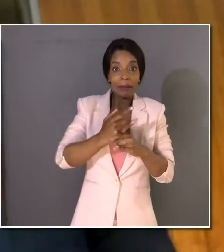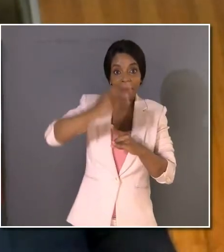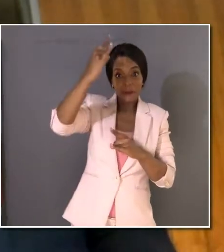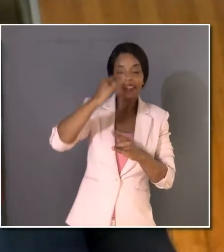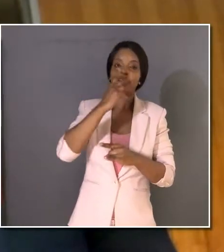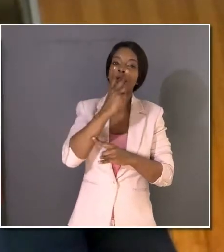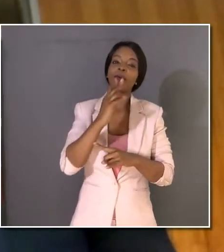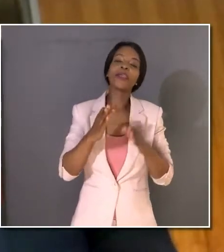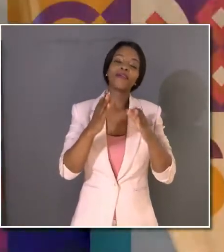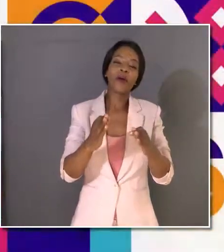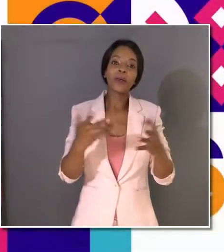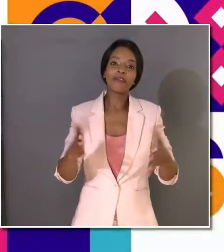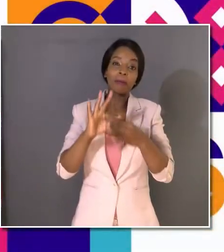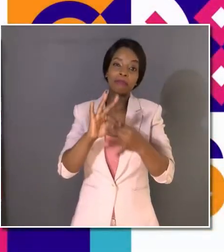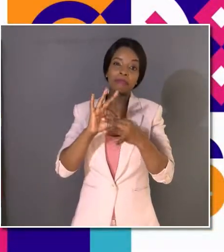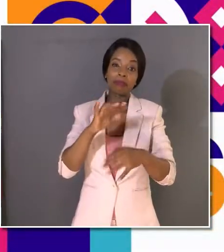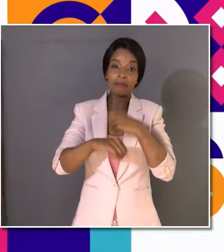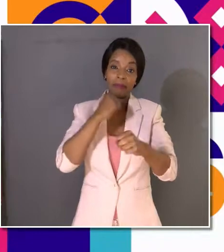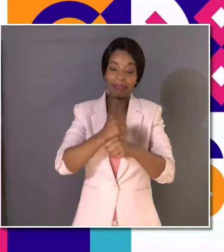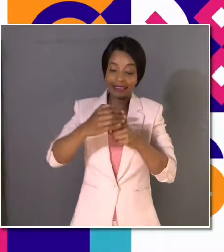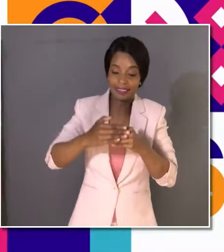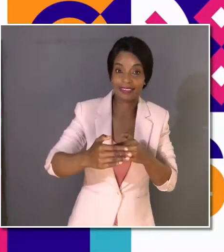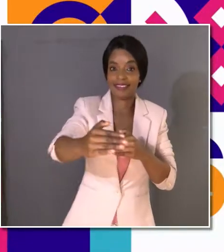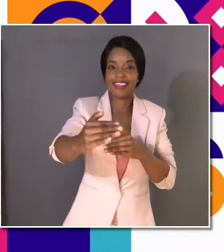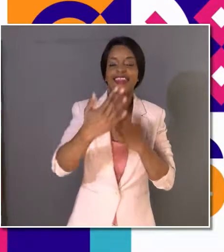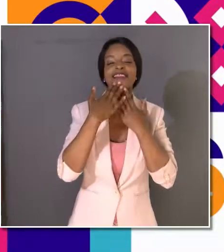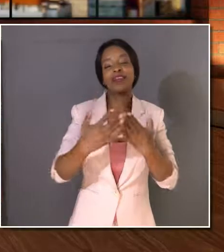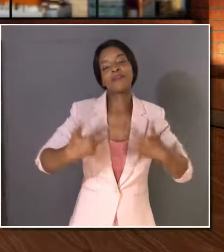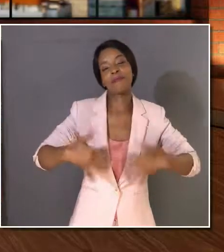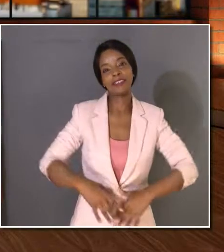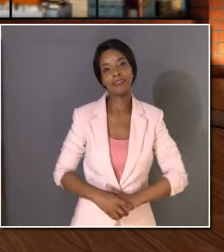you for many years to come. Thank you very much.